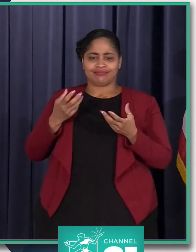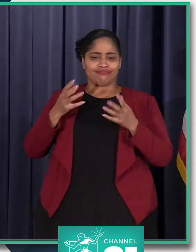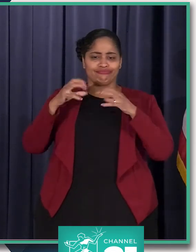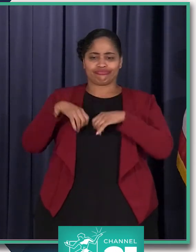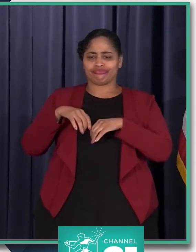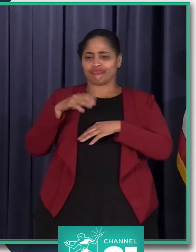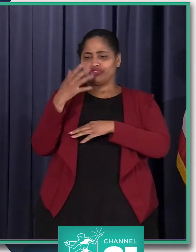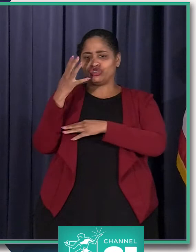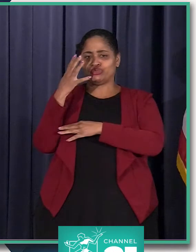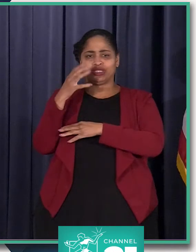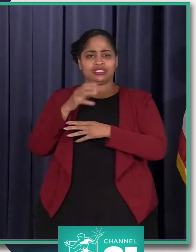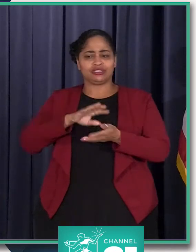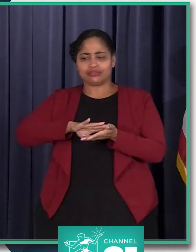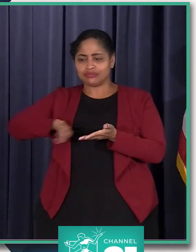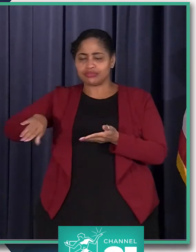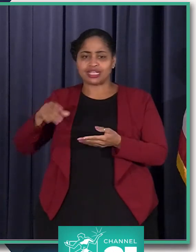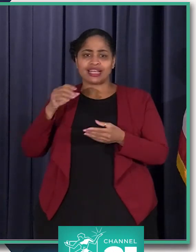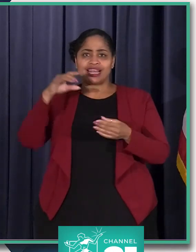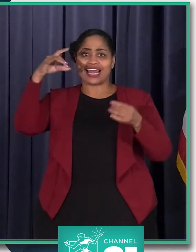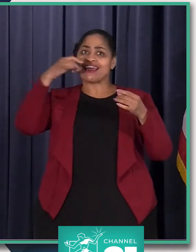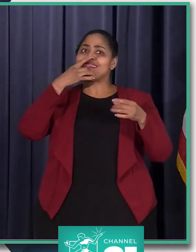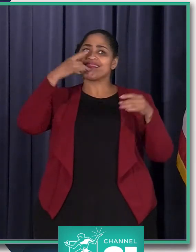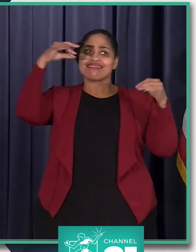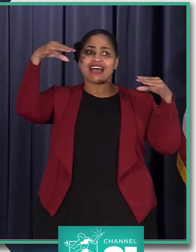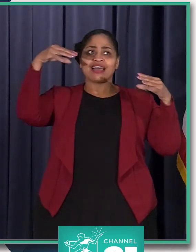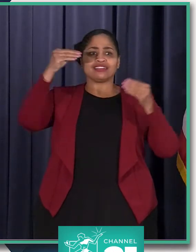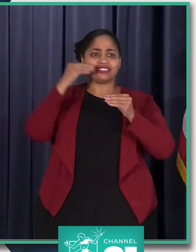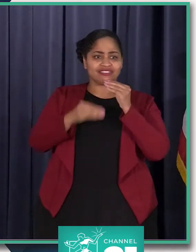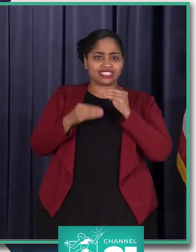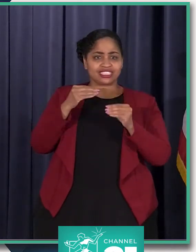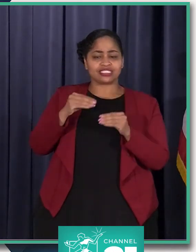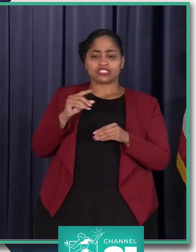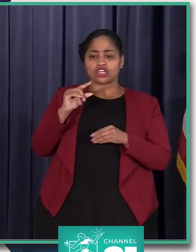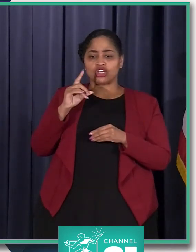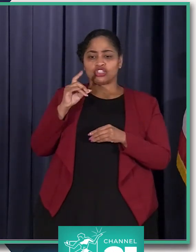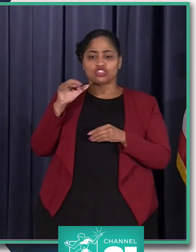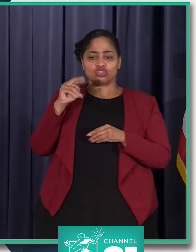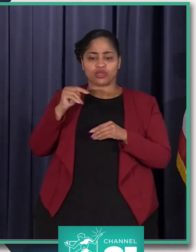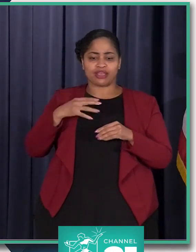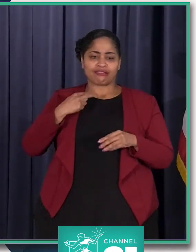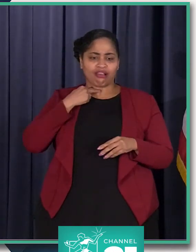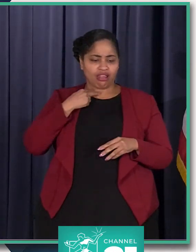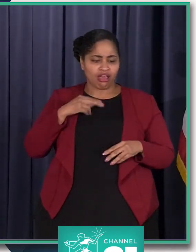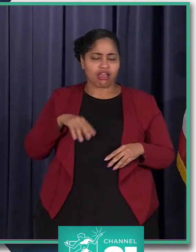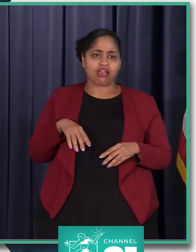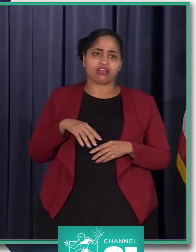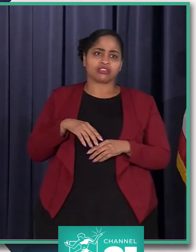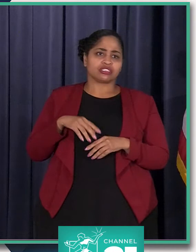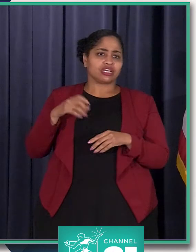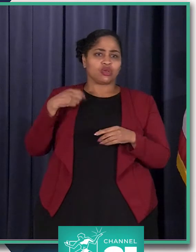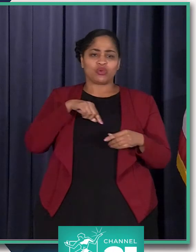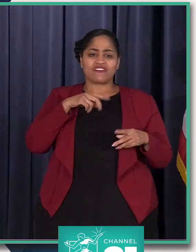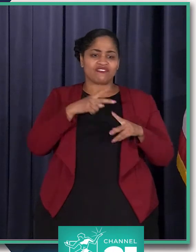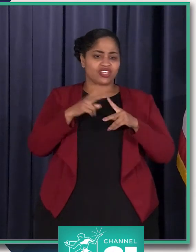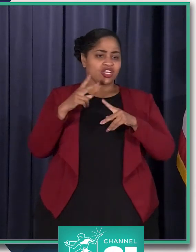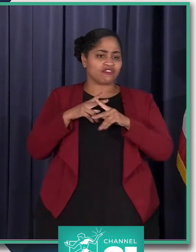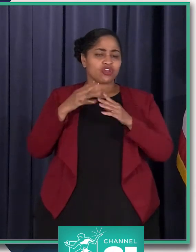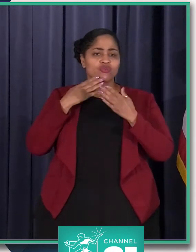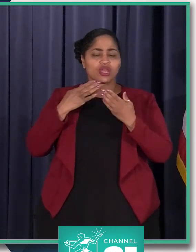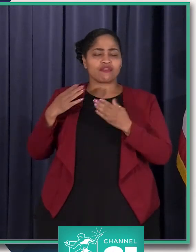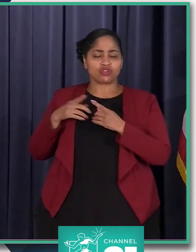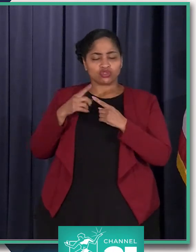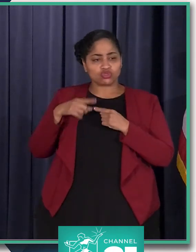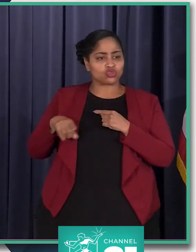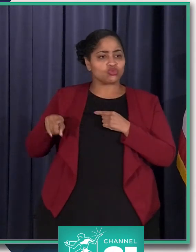had lighting corrected, our drains that were clogged have been cleared, as well as speed humps. And so we're very, very grateful to